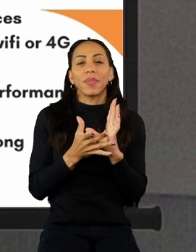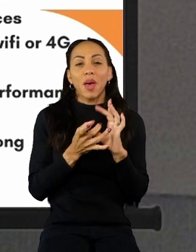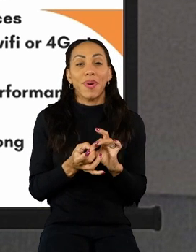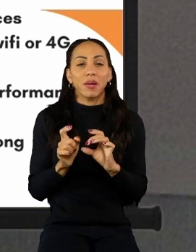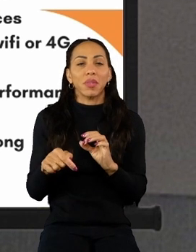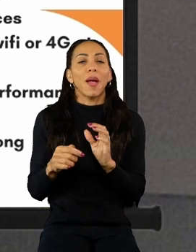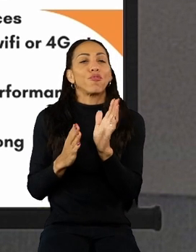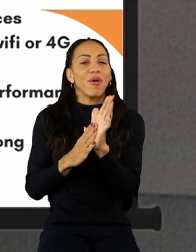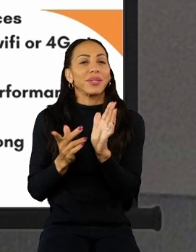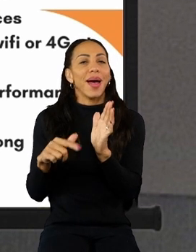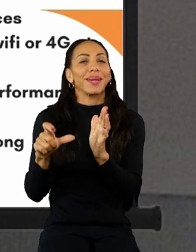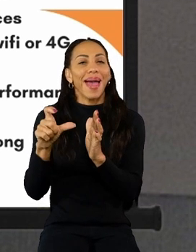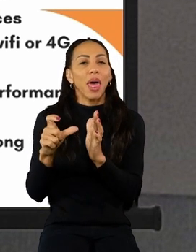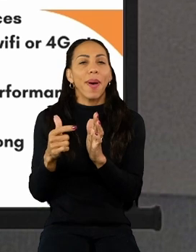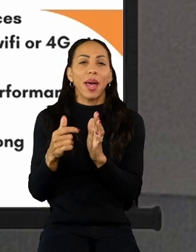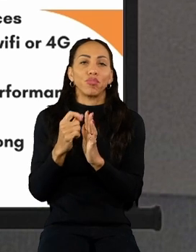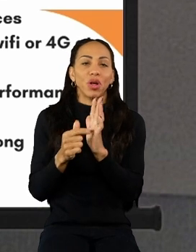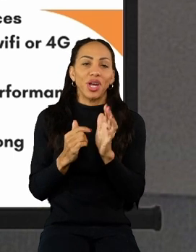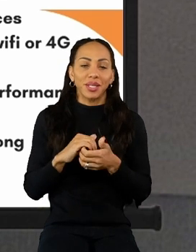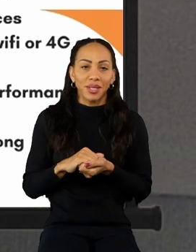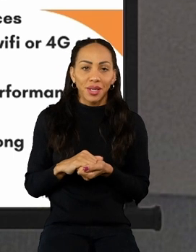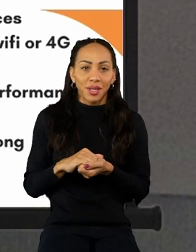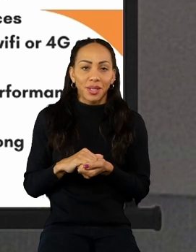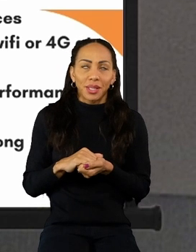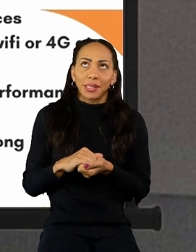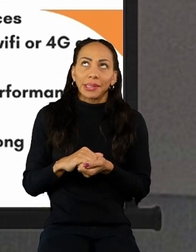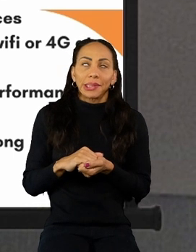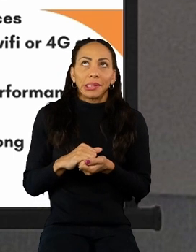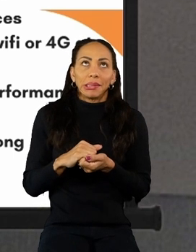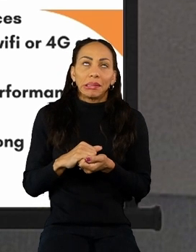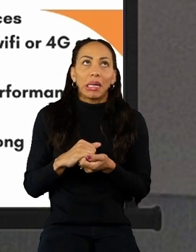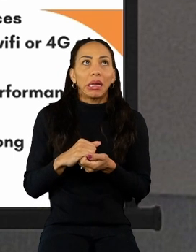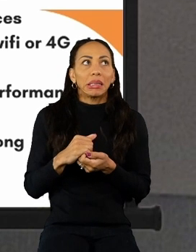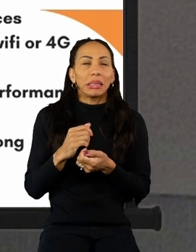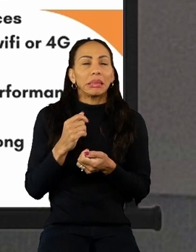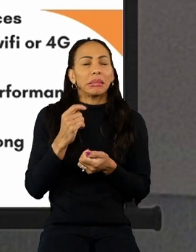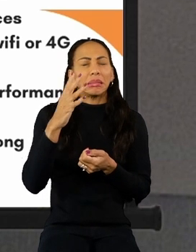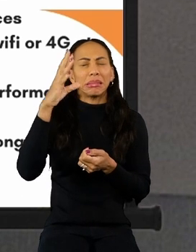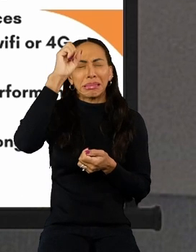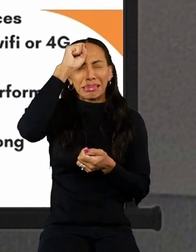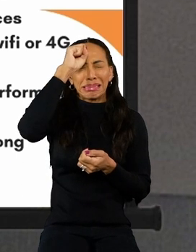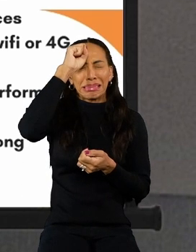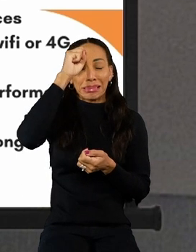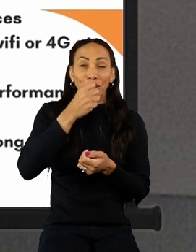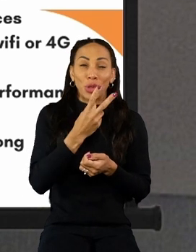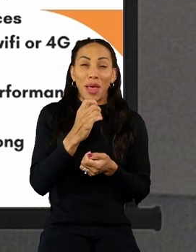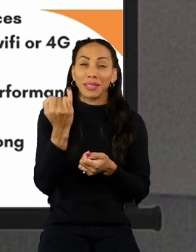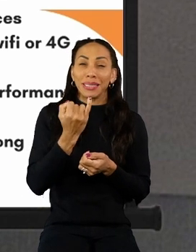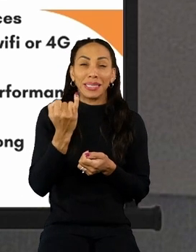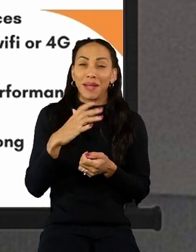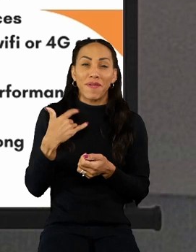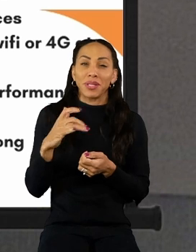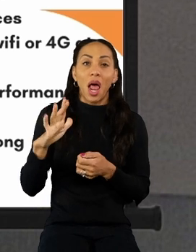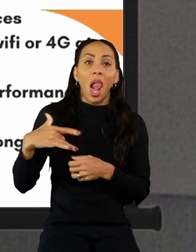we'll know more about, the Miranda and Caliban project. Okay, I'm gonna see what I can say about